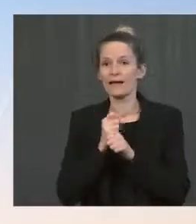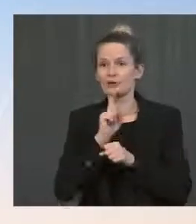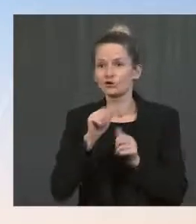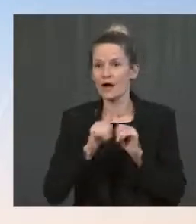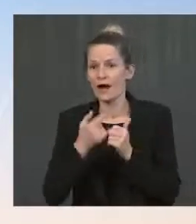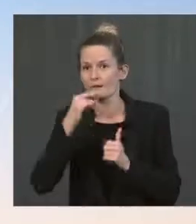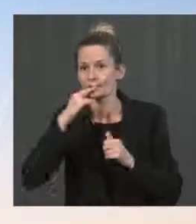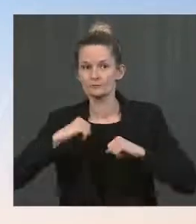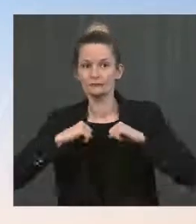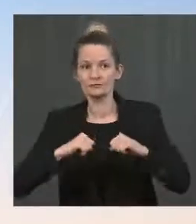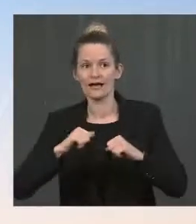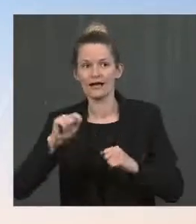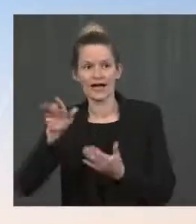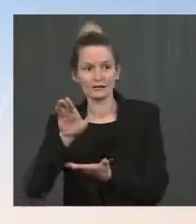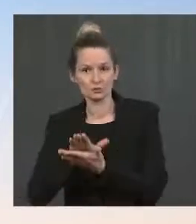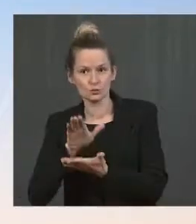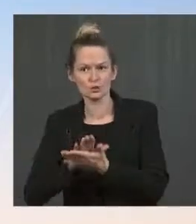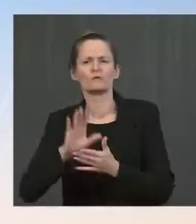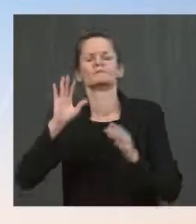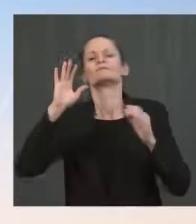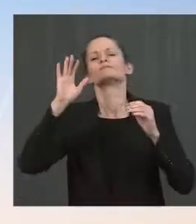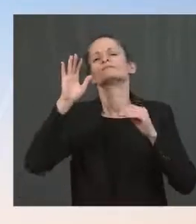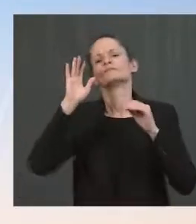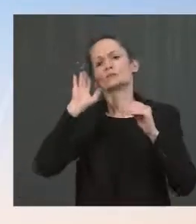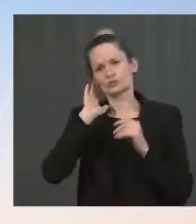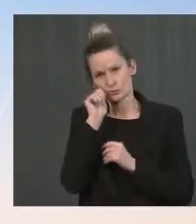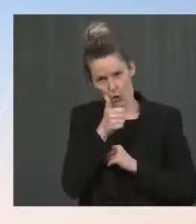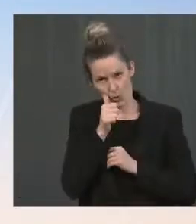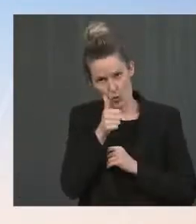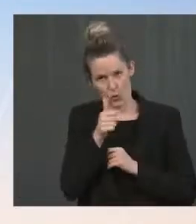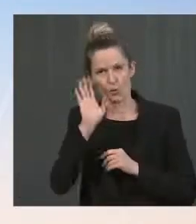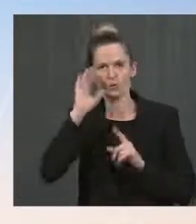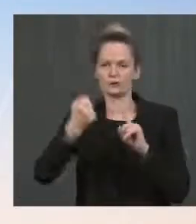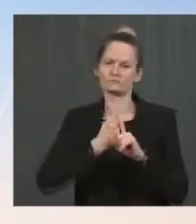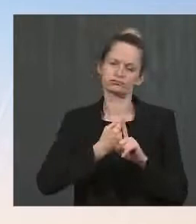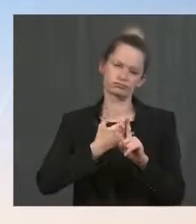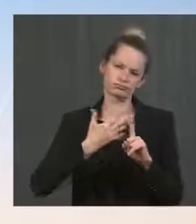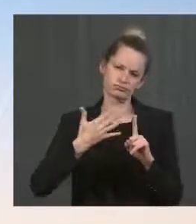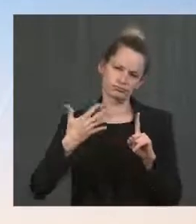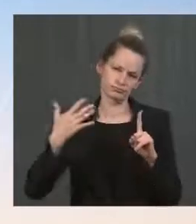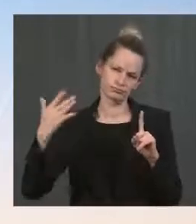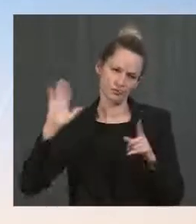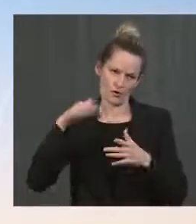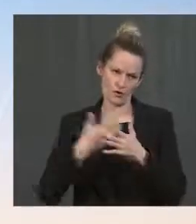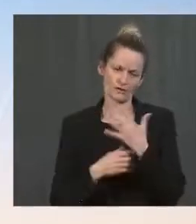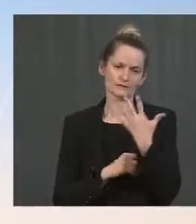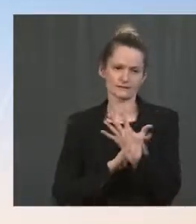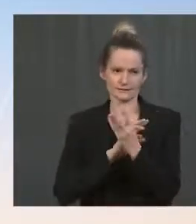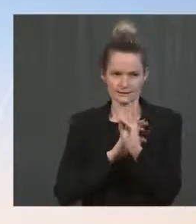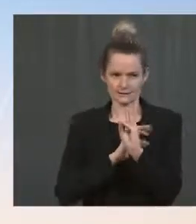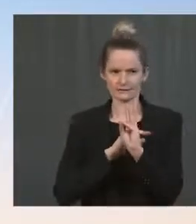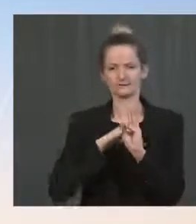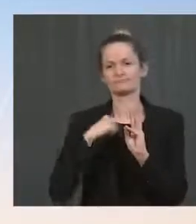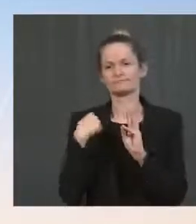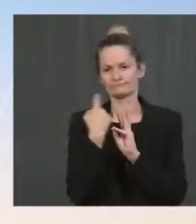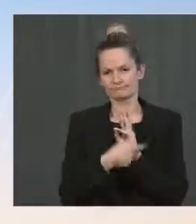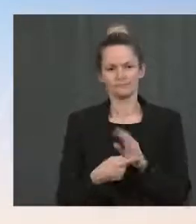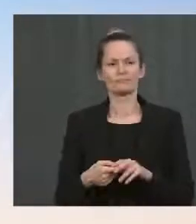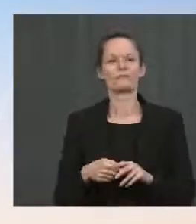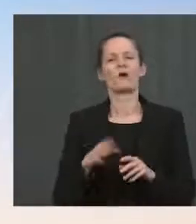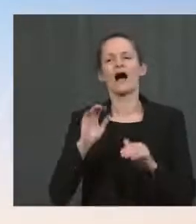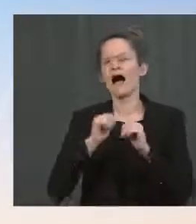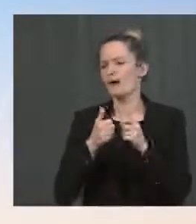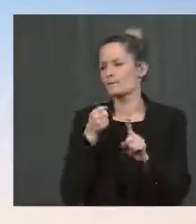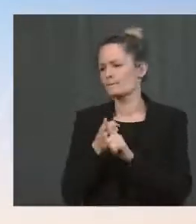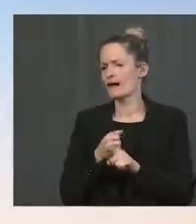more tomorrow as all the pieces are finalized. But there will be new components that, sure, will, of course, impact people across the country. But we're also all